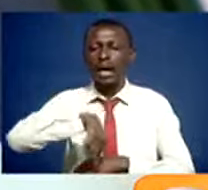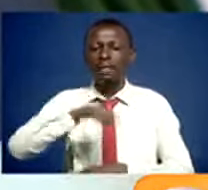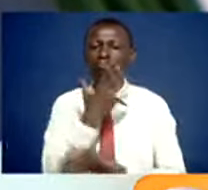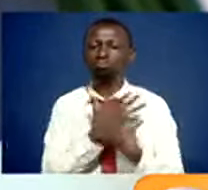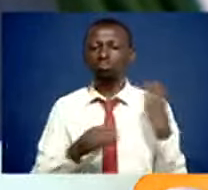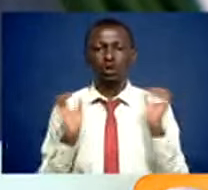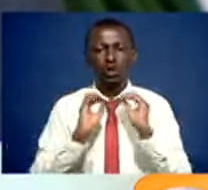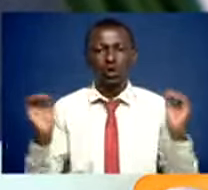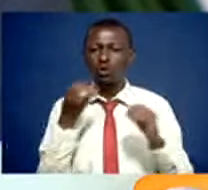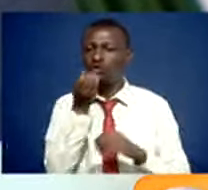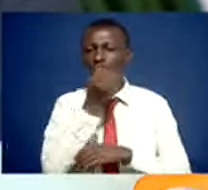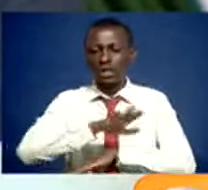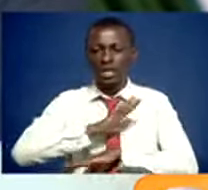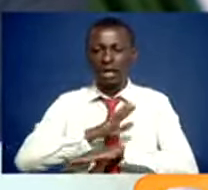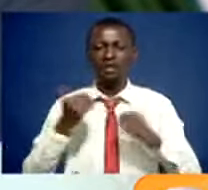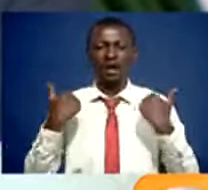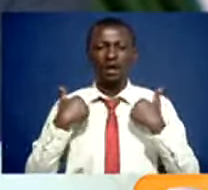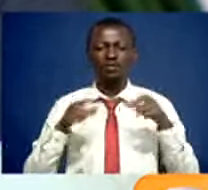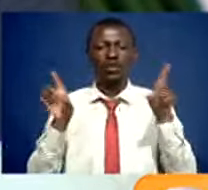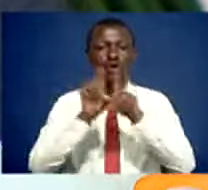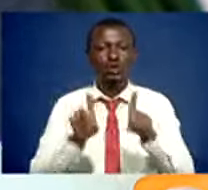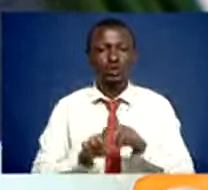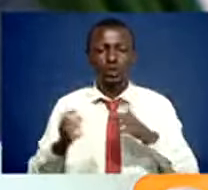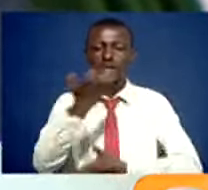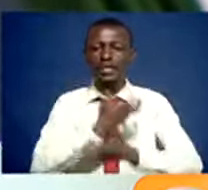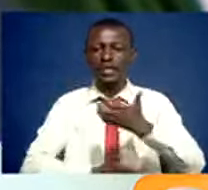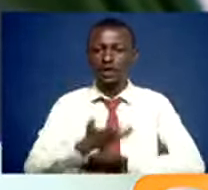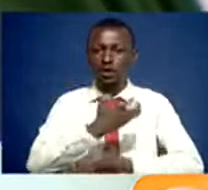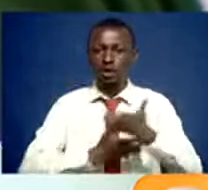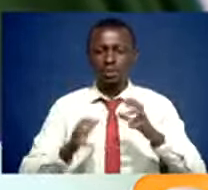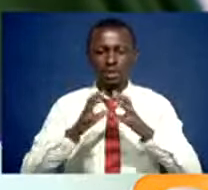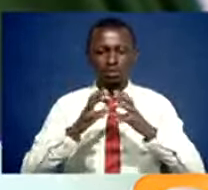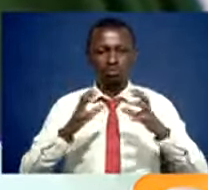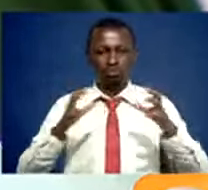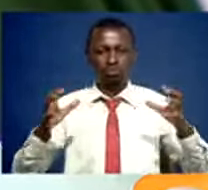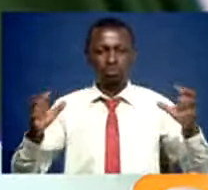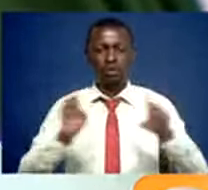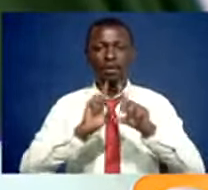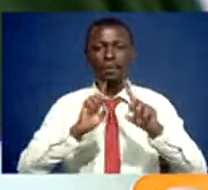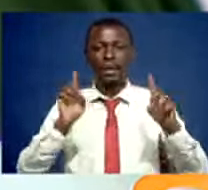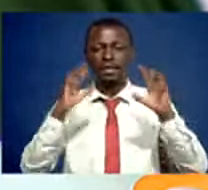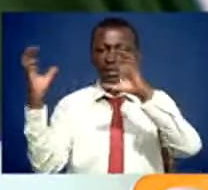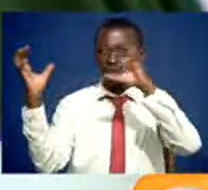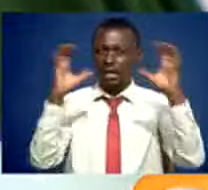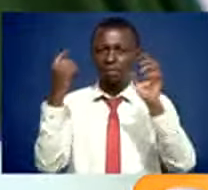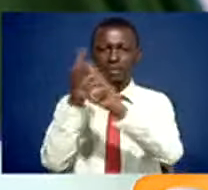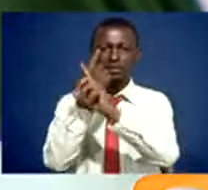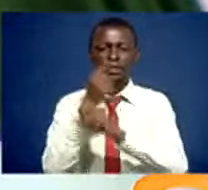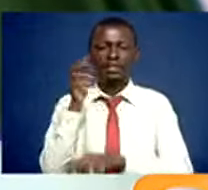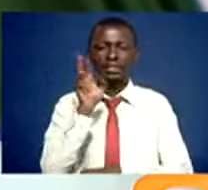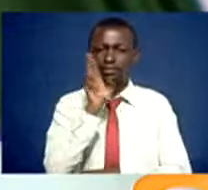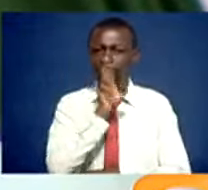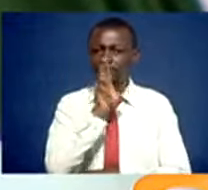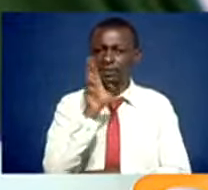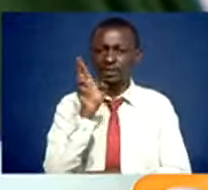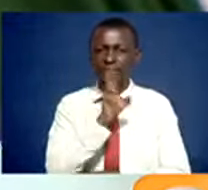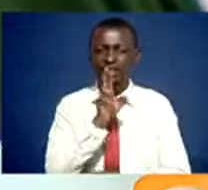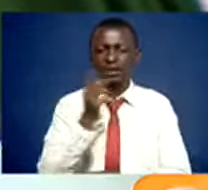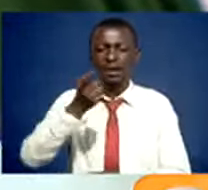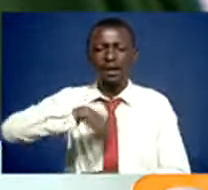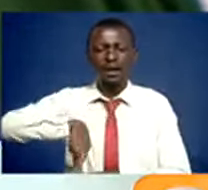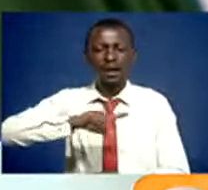food secure and grow economically. Instead, climate-related risks and hazards have